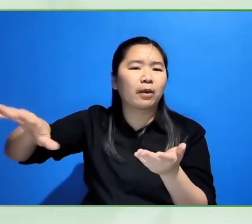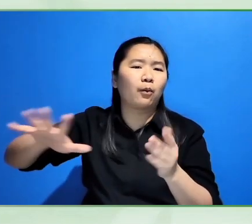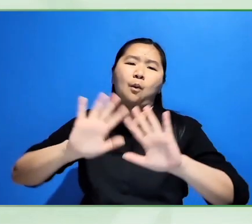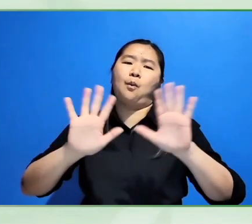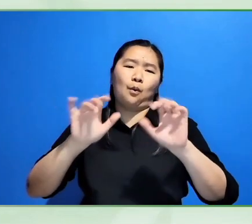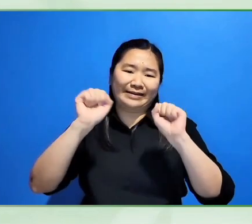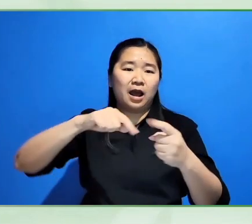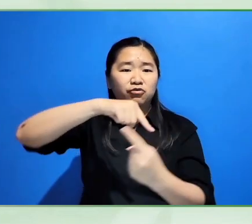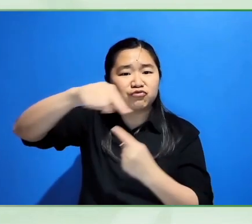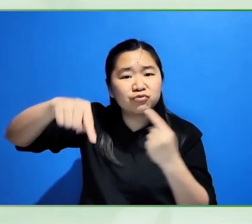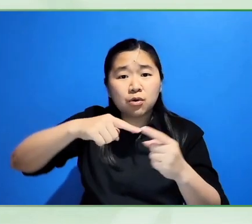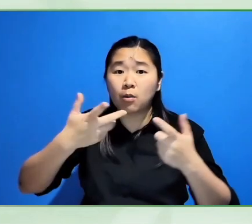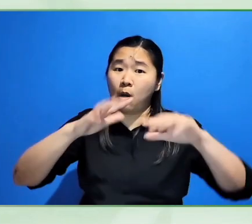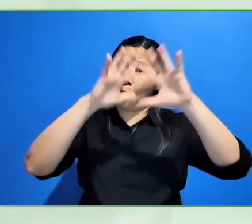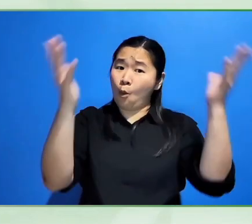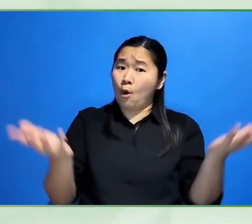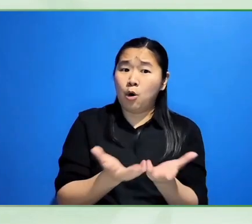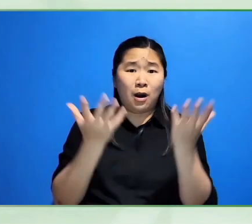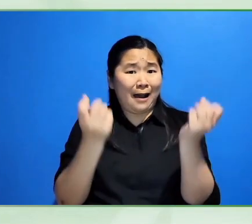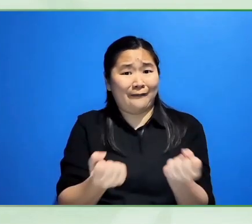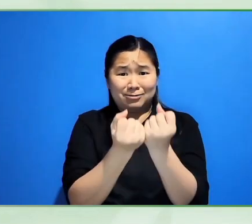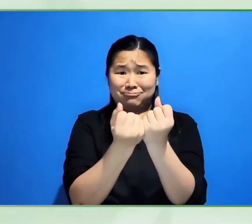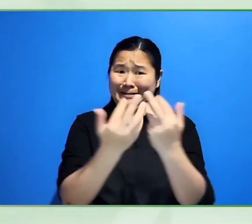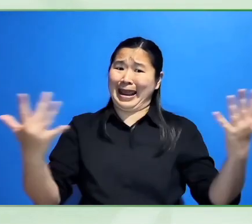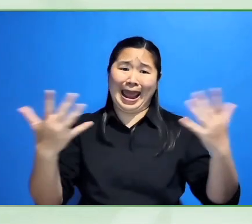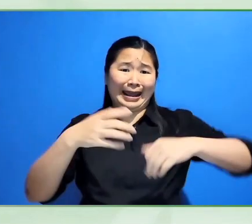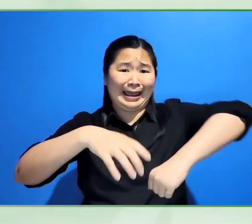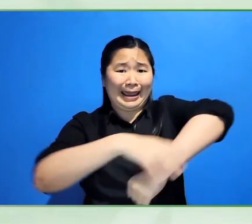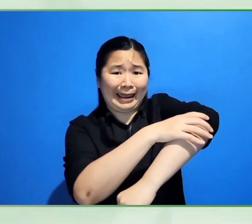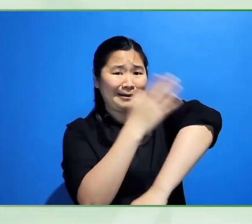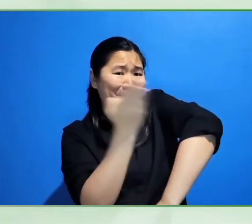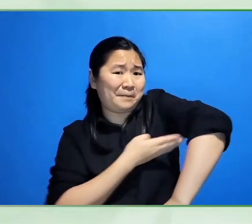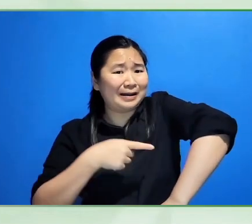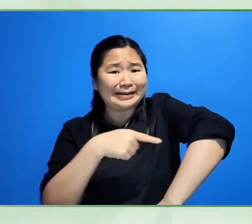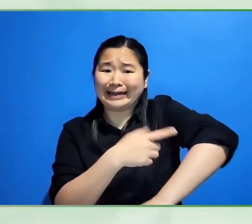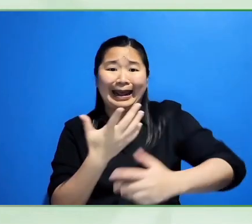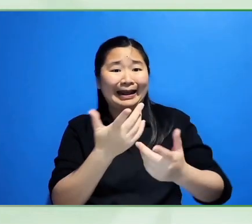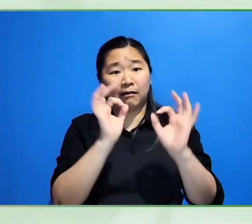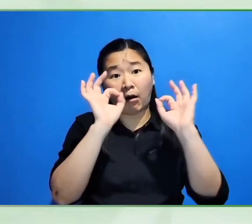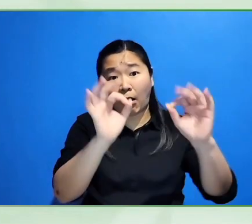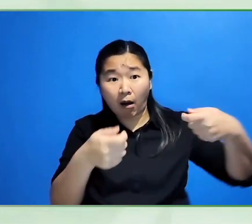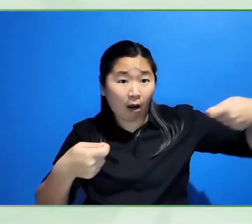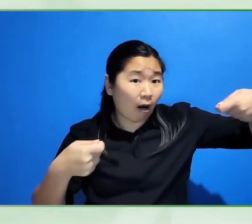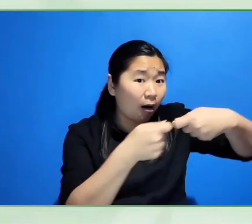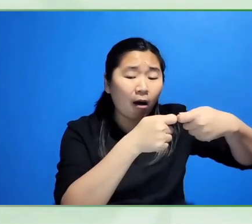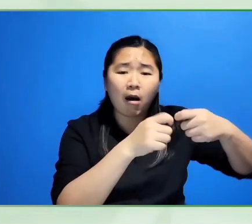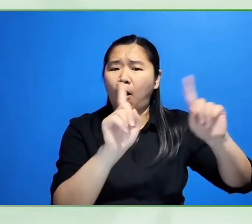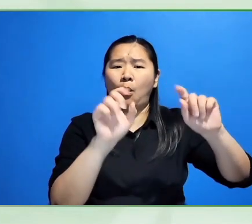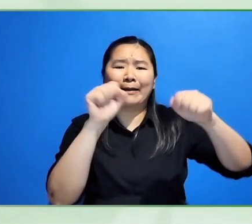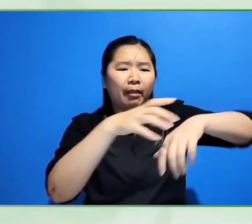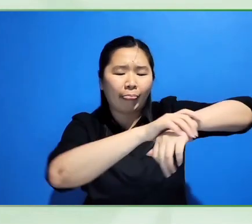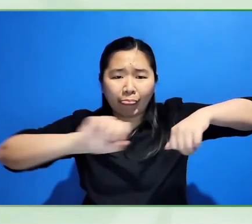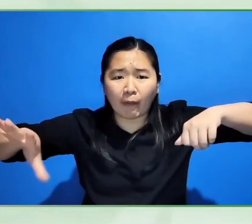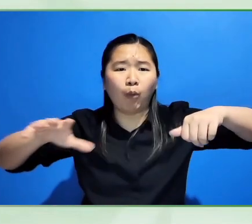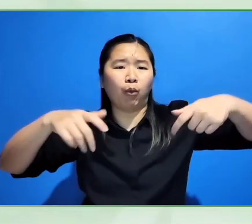many people as they can. We want to get as much information back as we can. Of course, any nonprofit relies